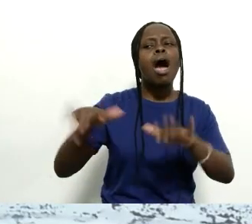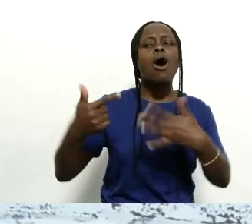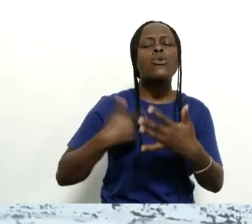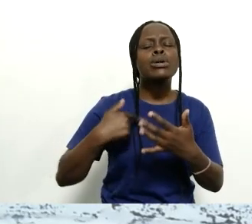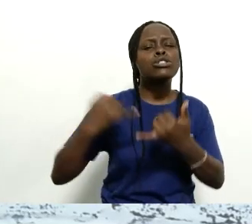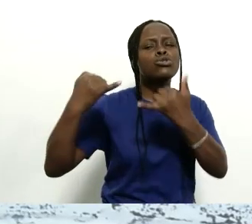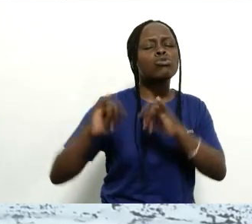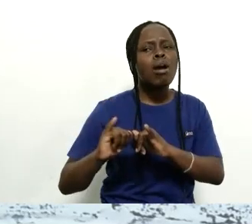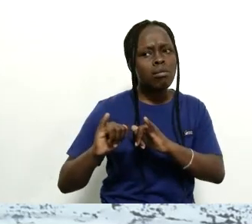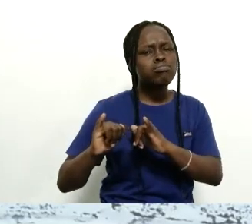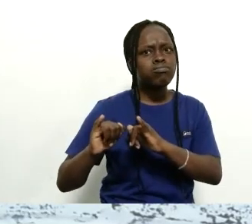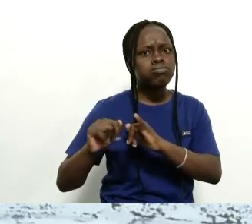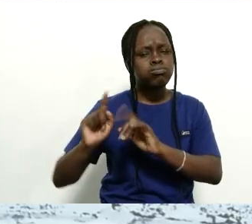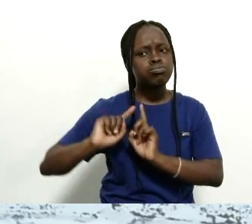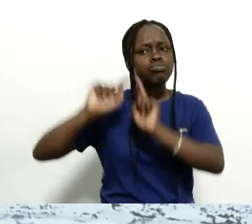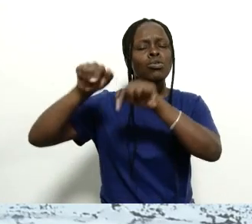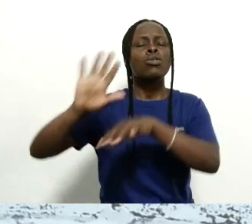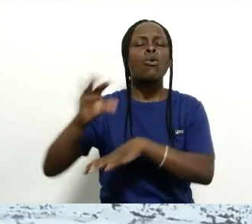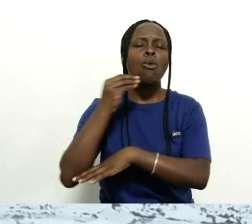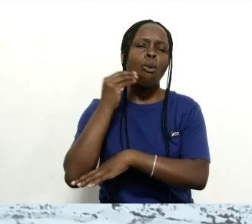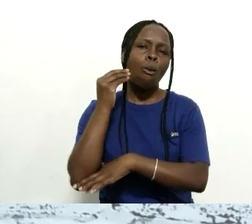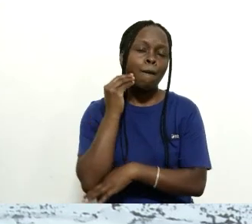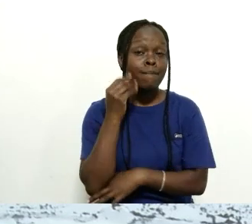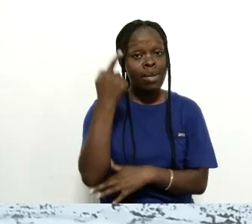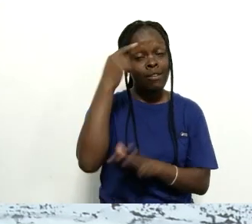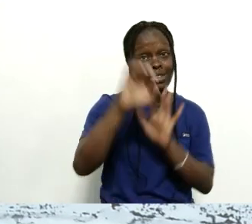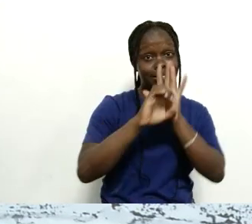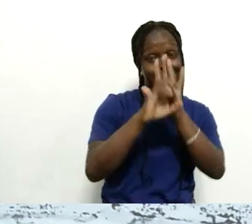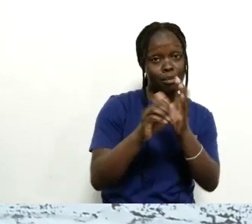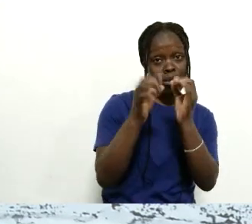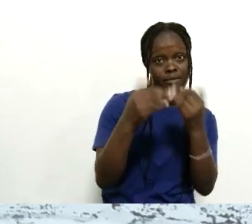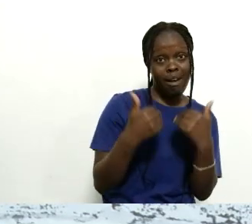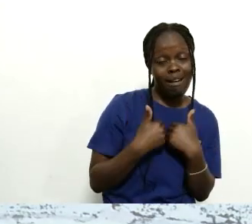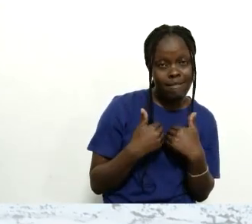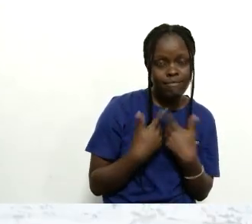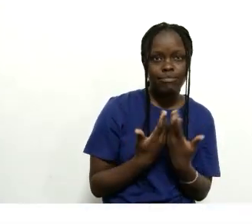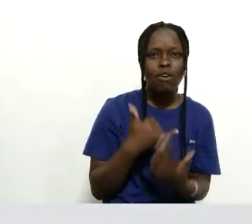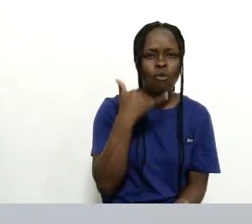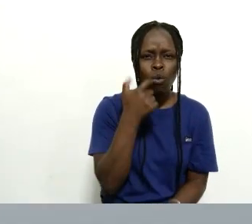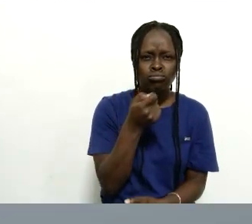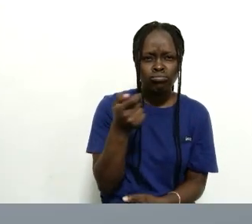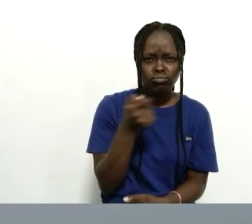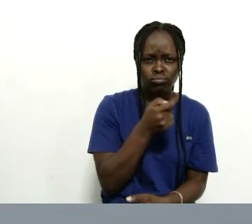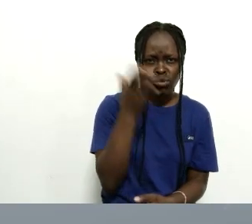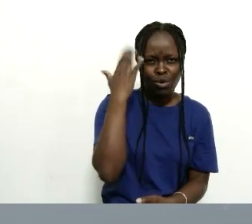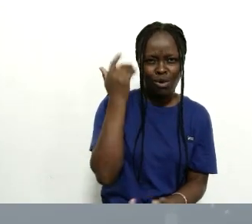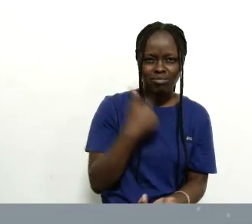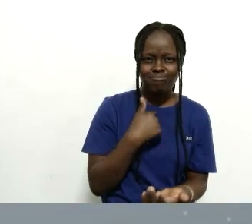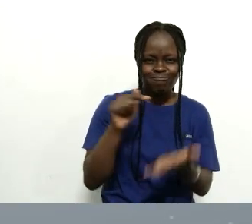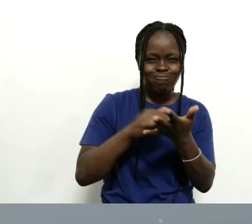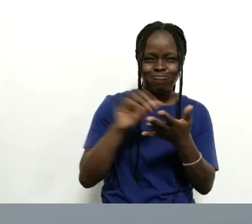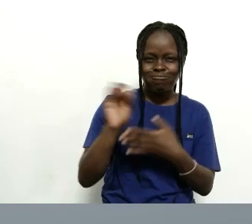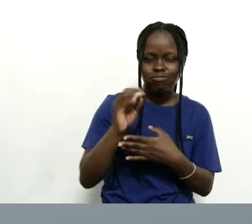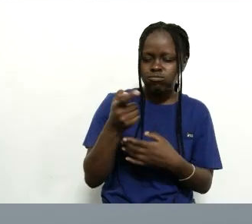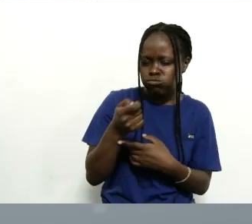independently, and then had another group or cohort of parents who were receiving messages, for example. And what we wanted to see